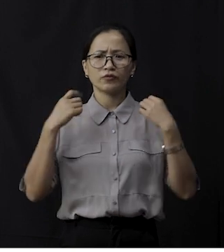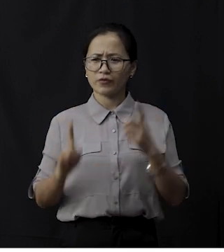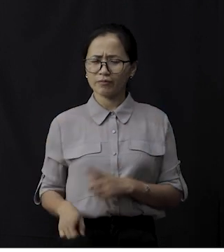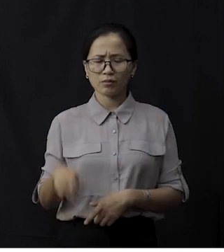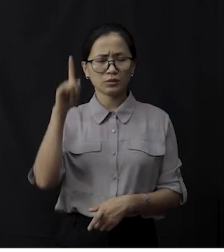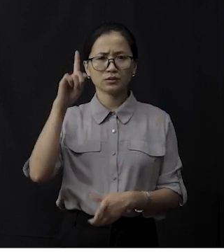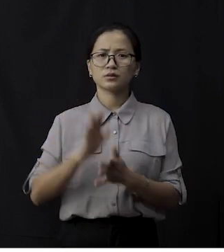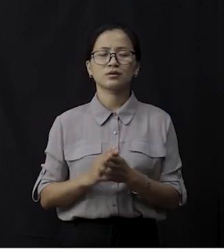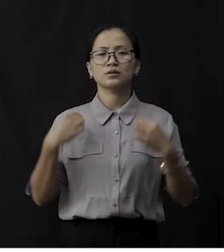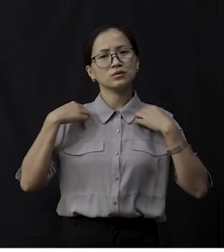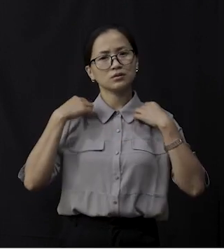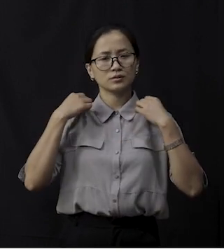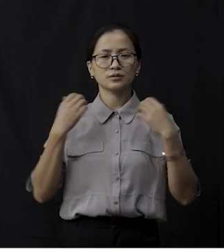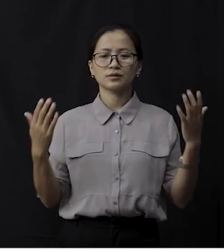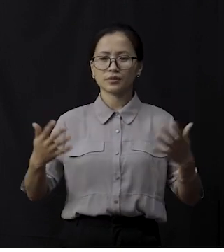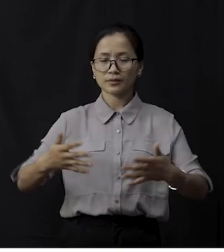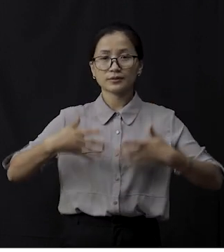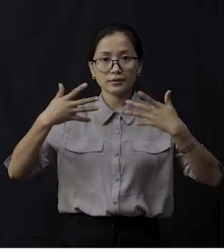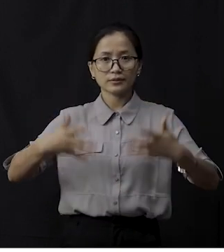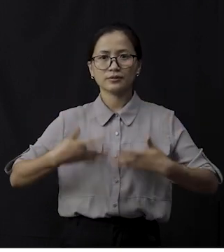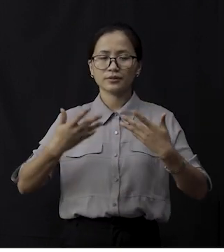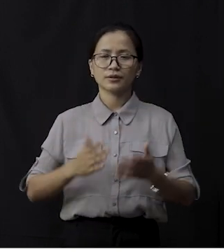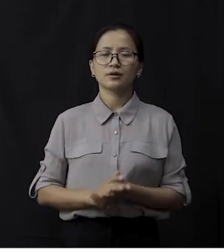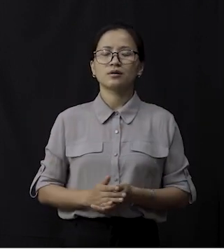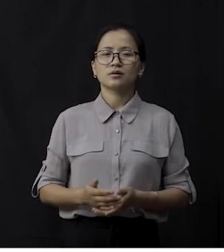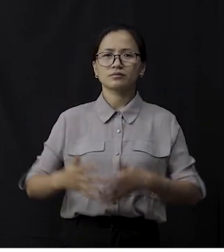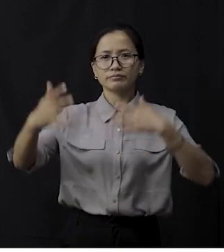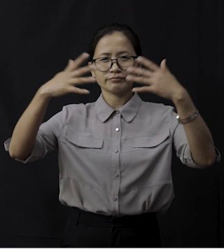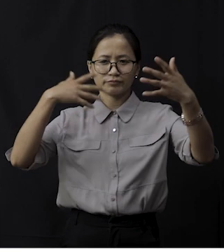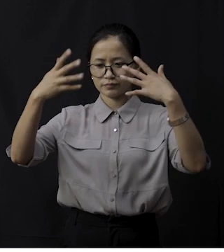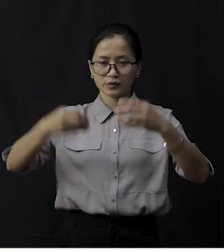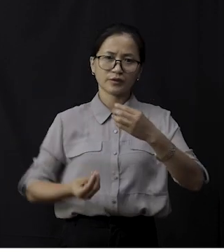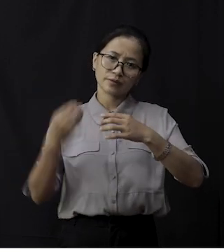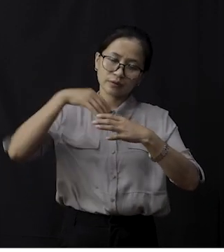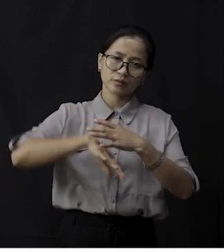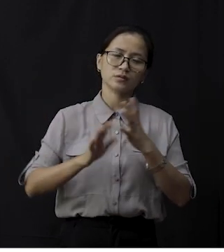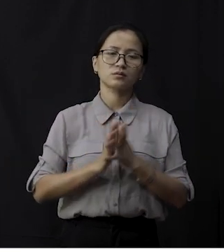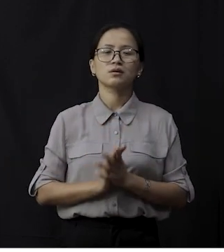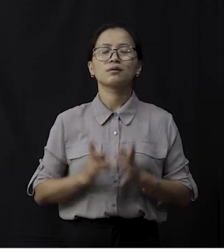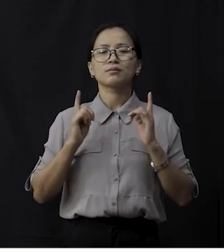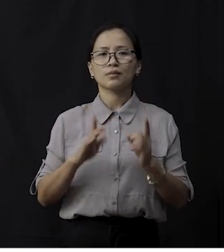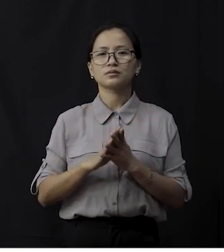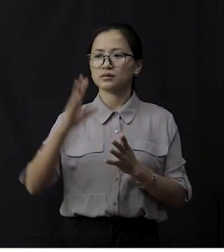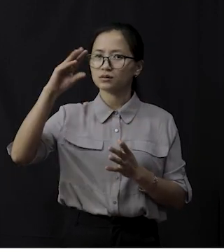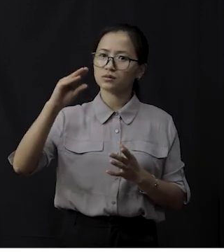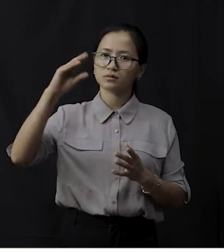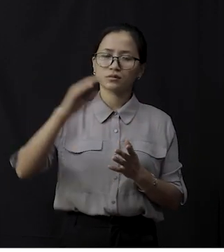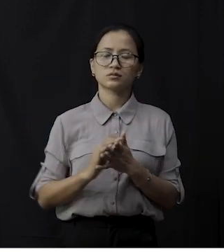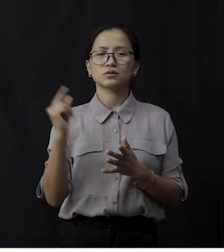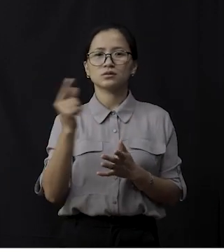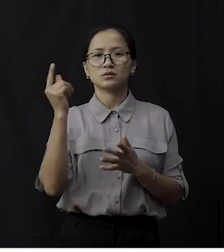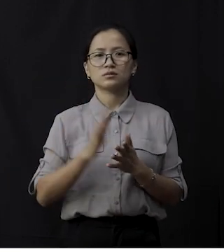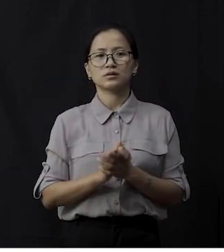very refreshing and it lets the air in. Cotton, very important, not only for clothes, but the cottons that we use at home in